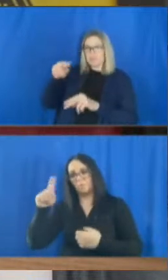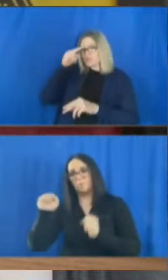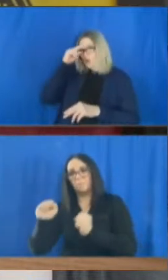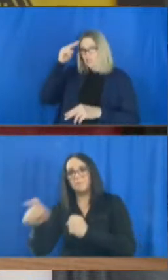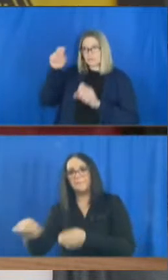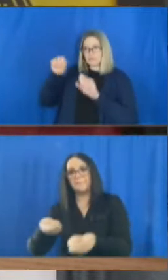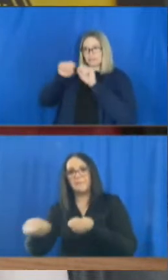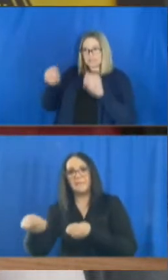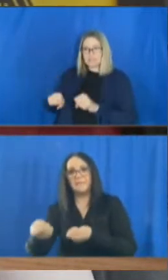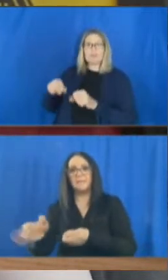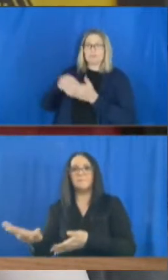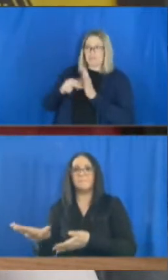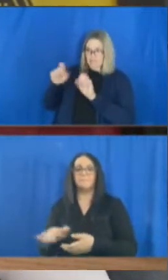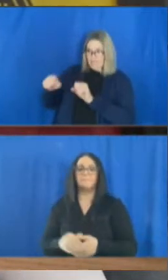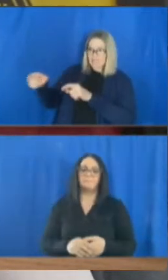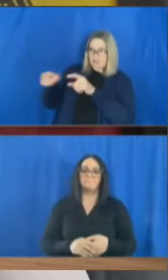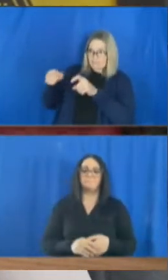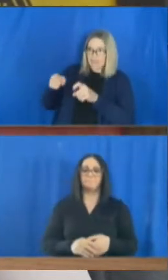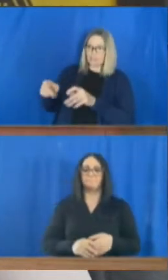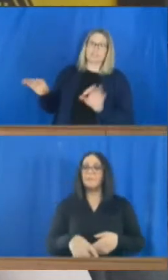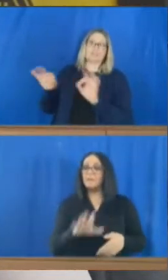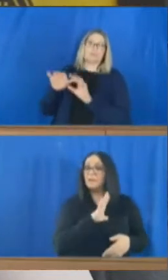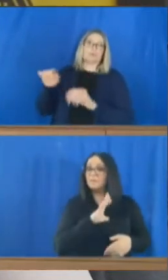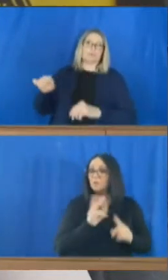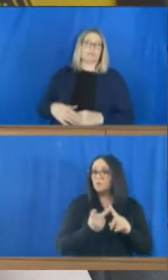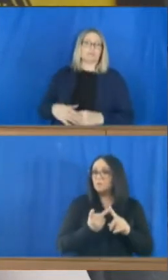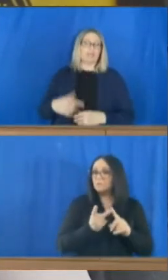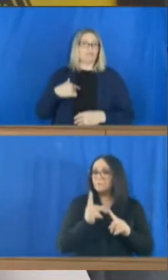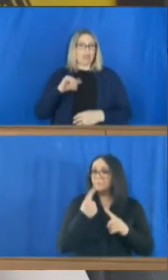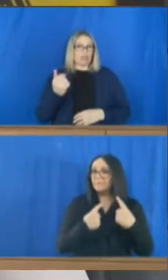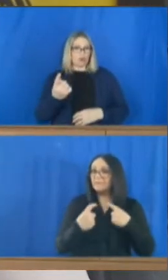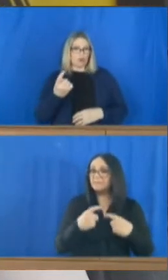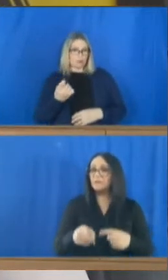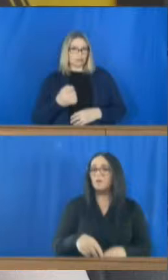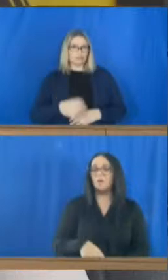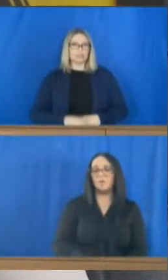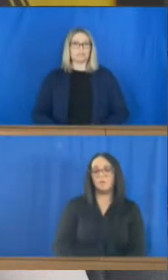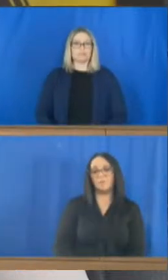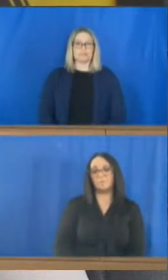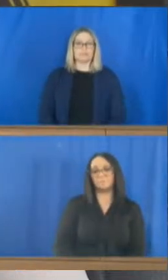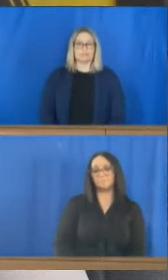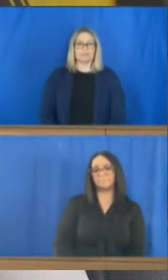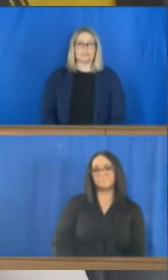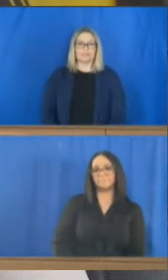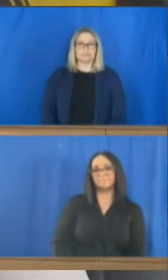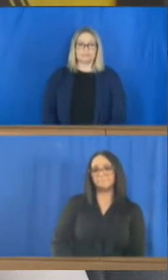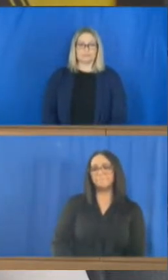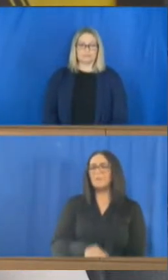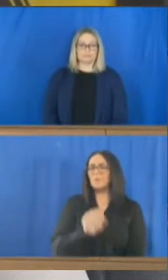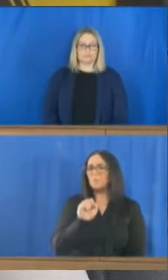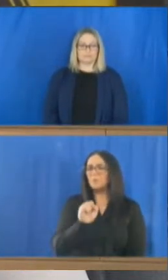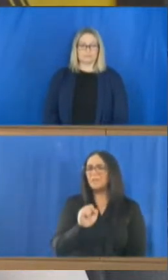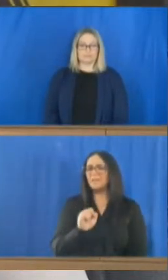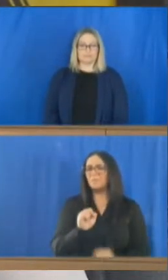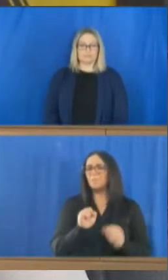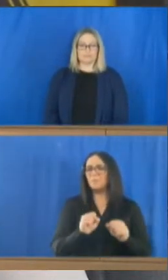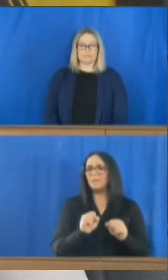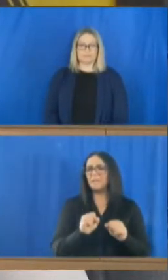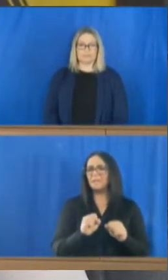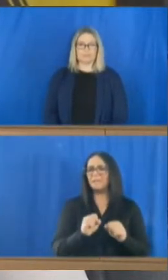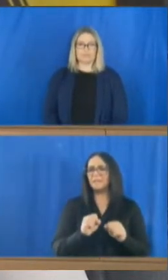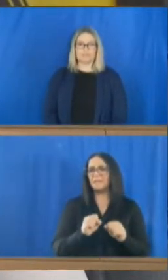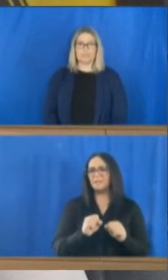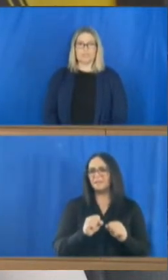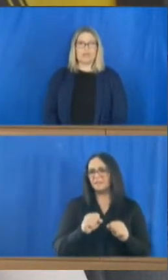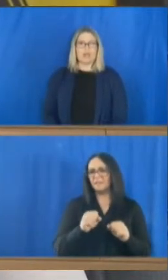restaurants like we have with our, our double vax. Will it be a triple vax necessity in the near future, especially as we move to level 2